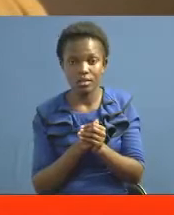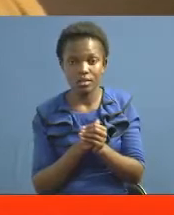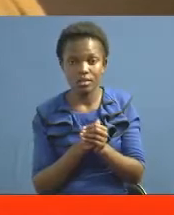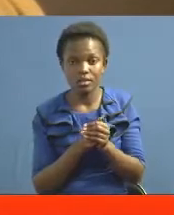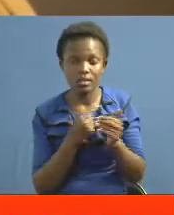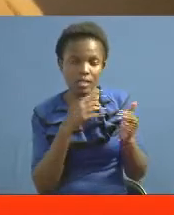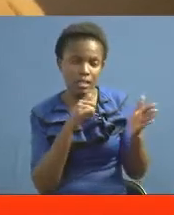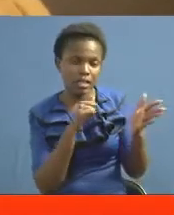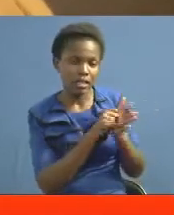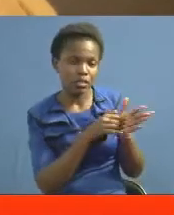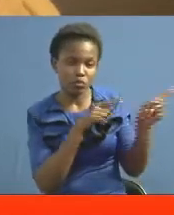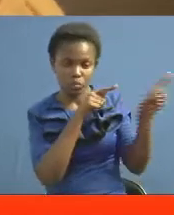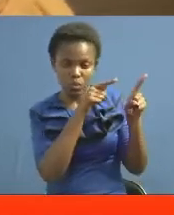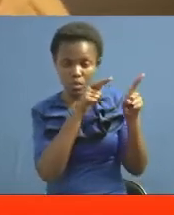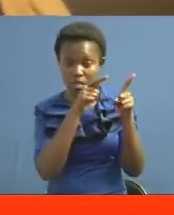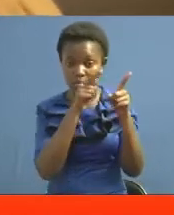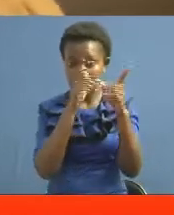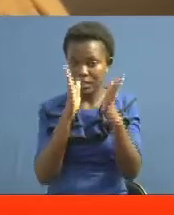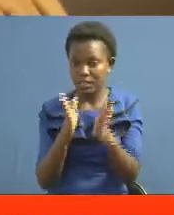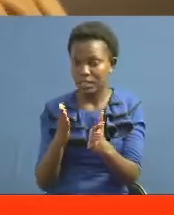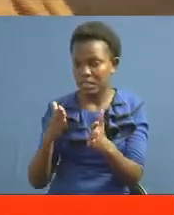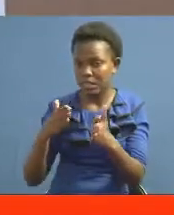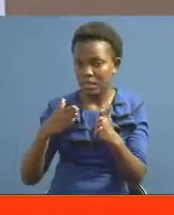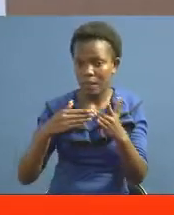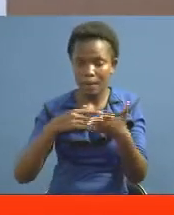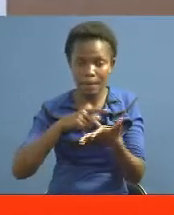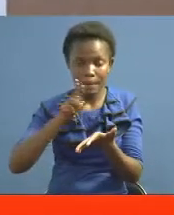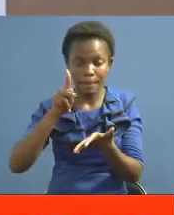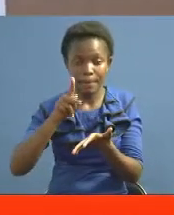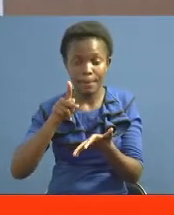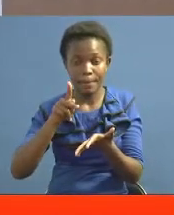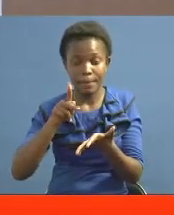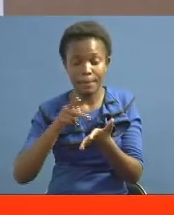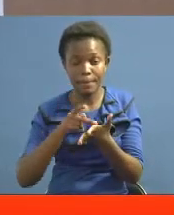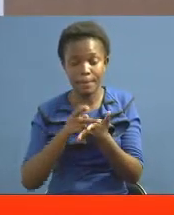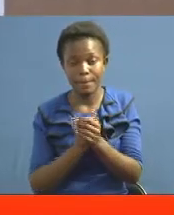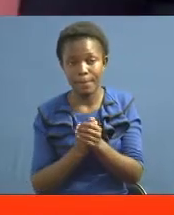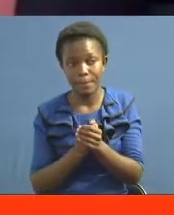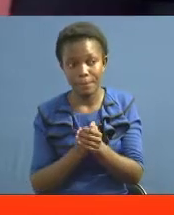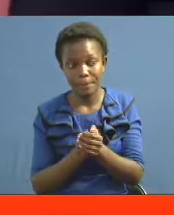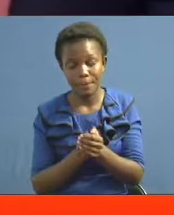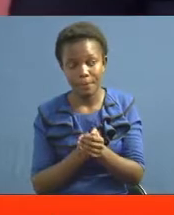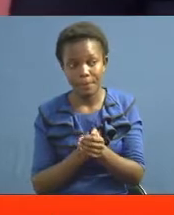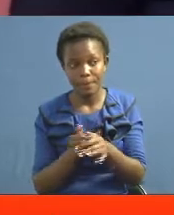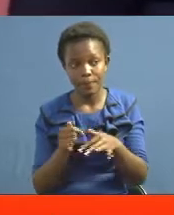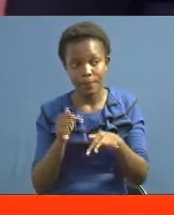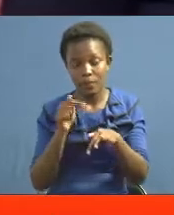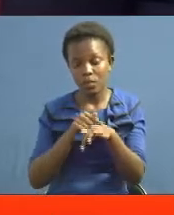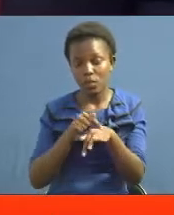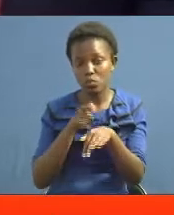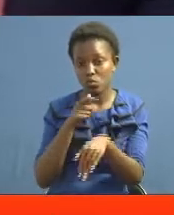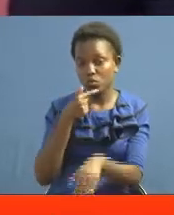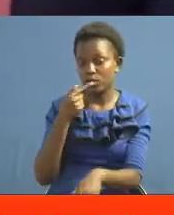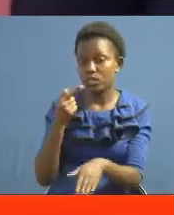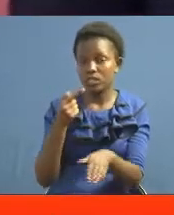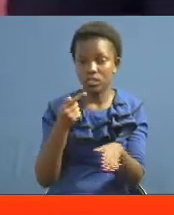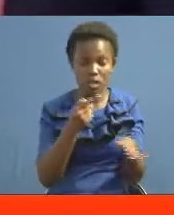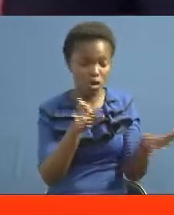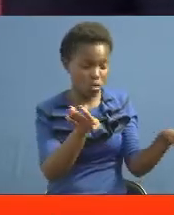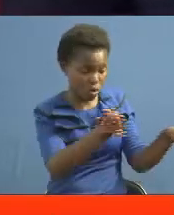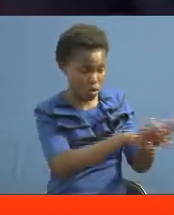most tourists had paid for travel and accommodation by 80%. When you say you have locked down